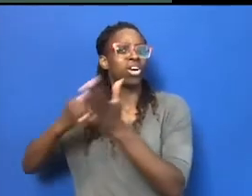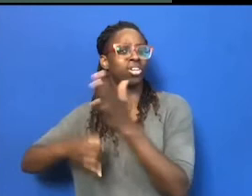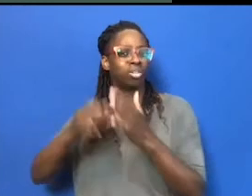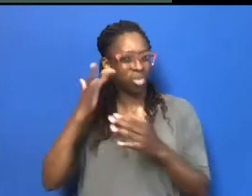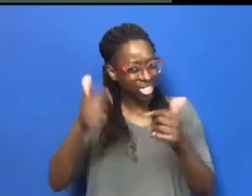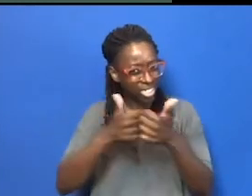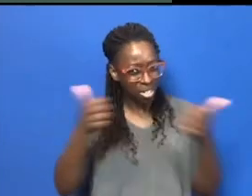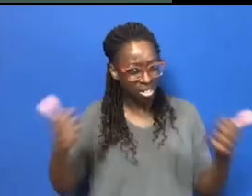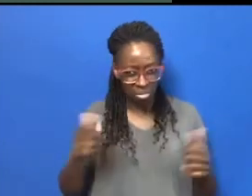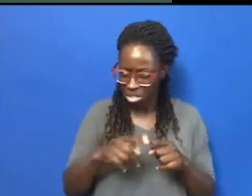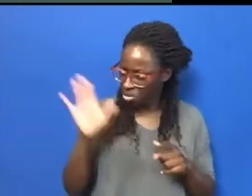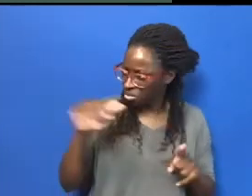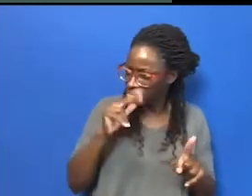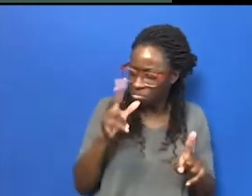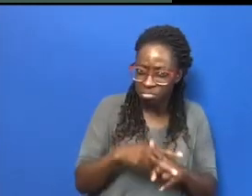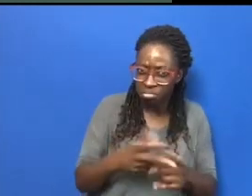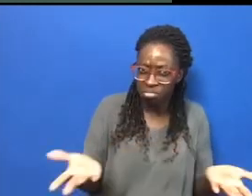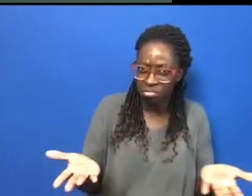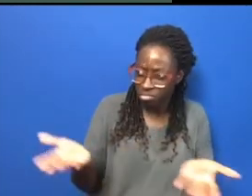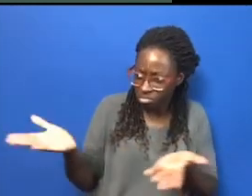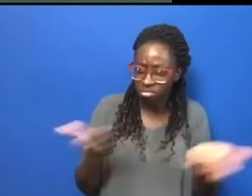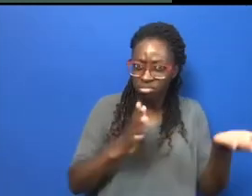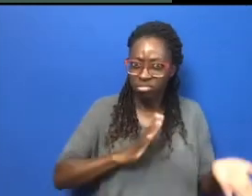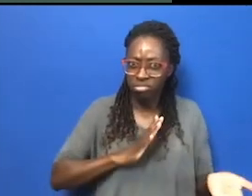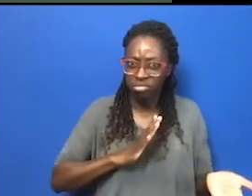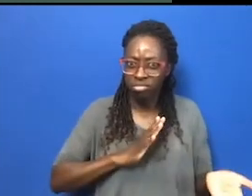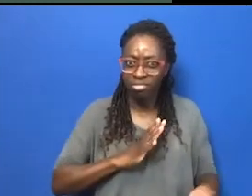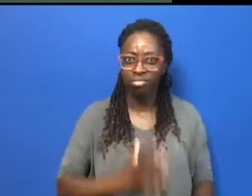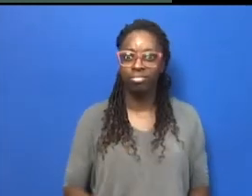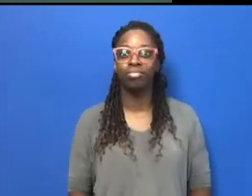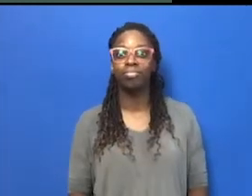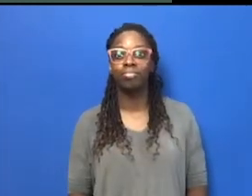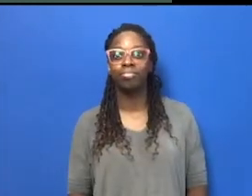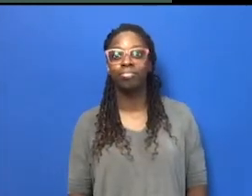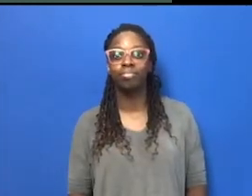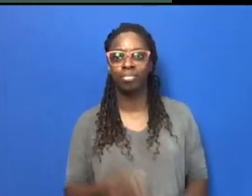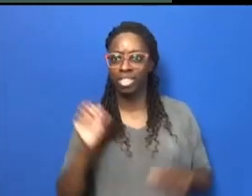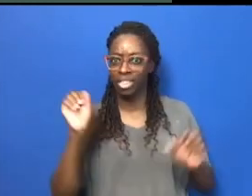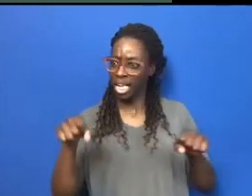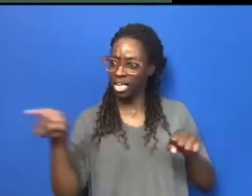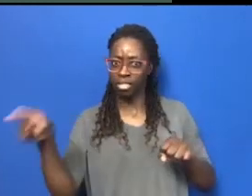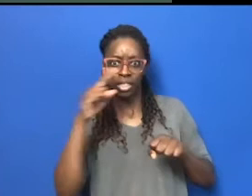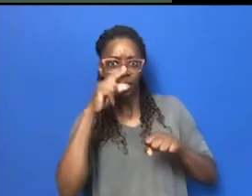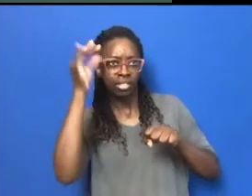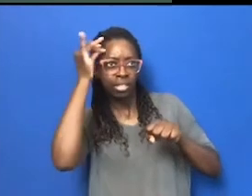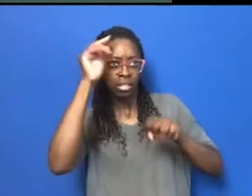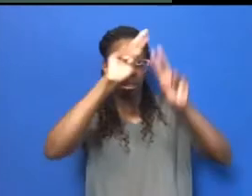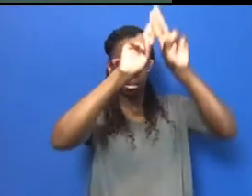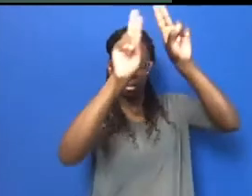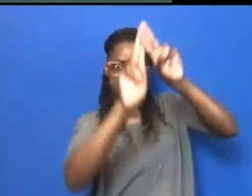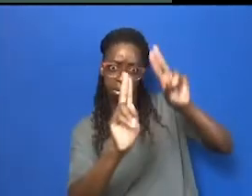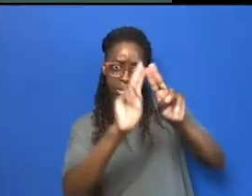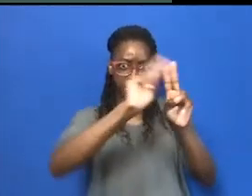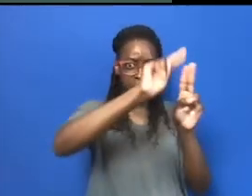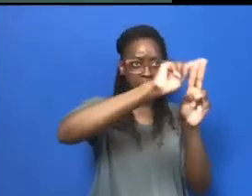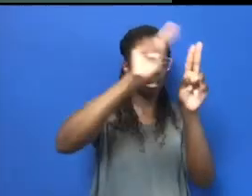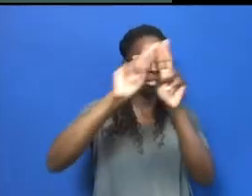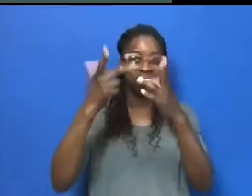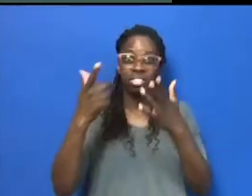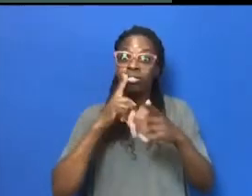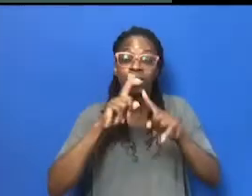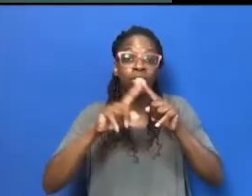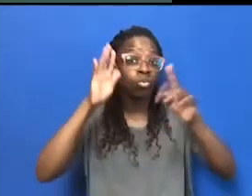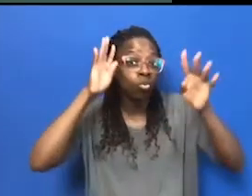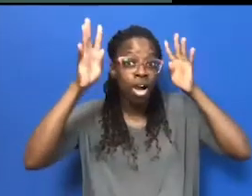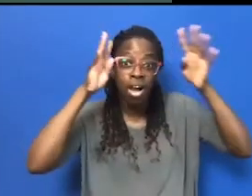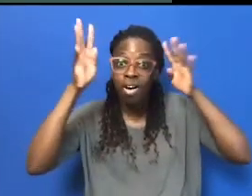children build on their STEM concepts and think in new and creative and interesting ways and engage in